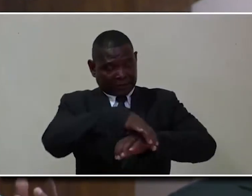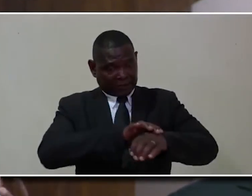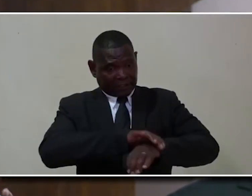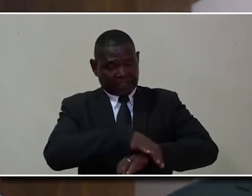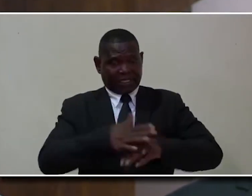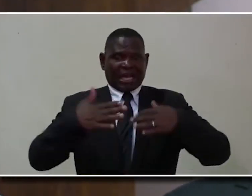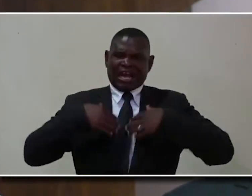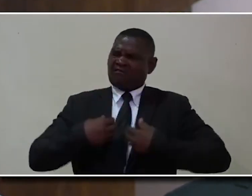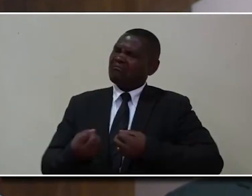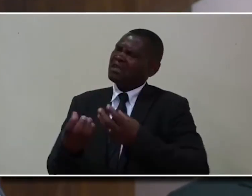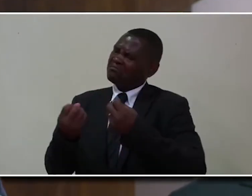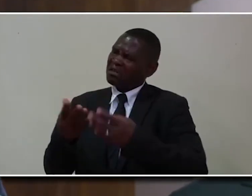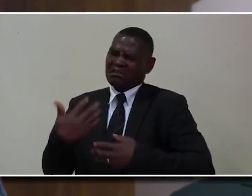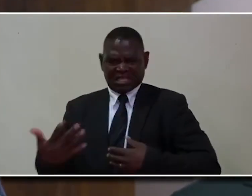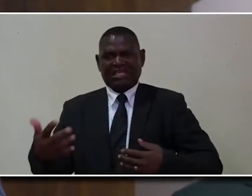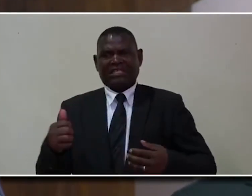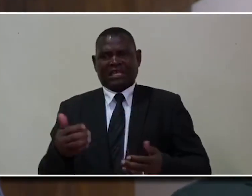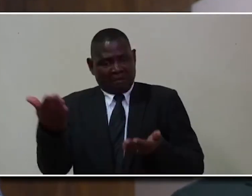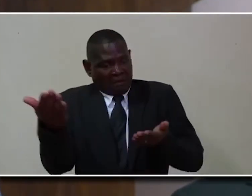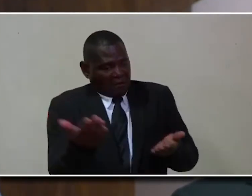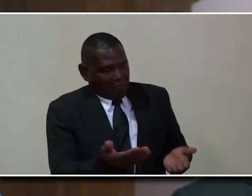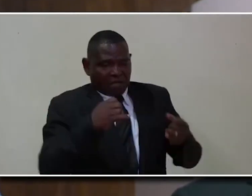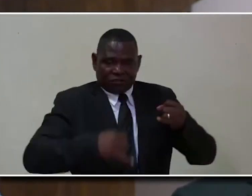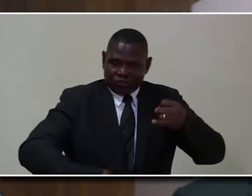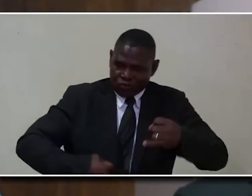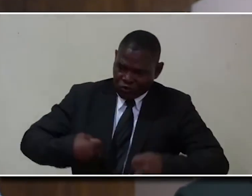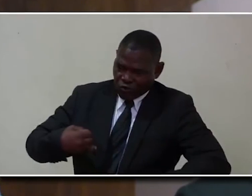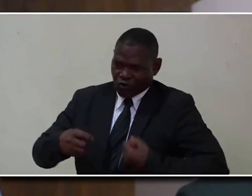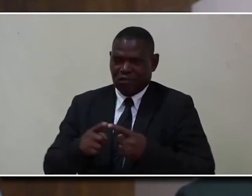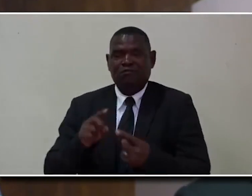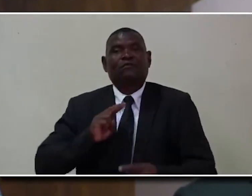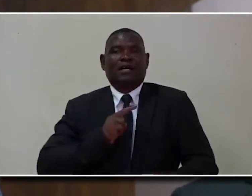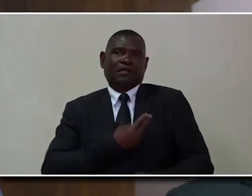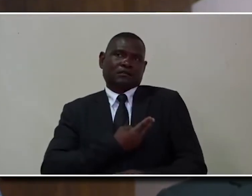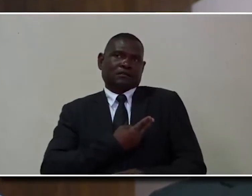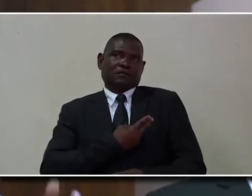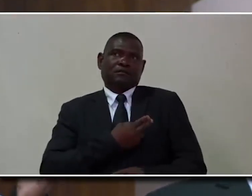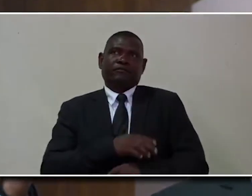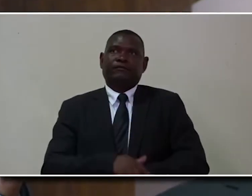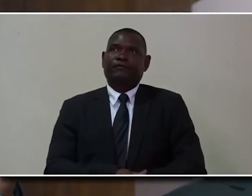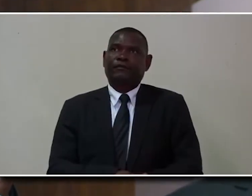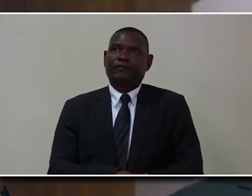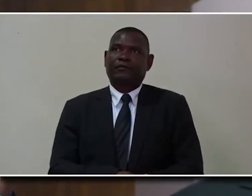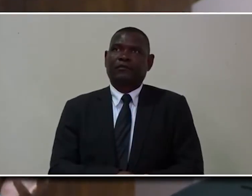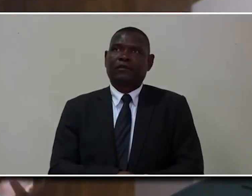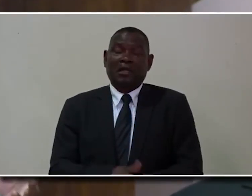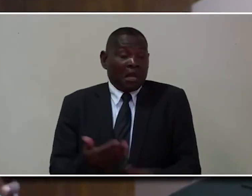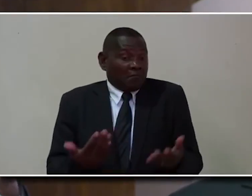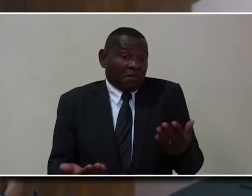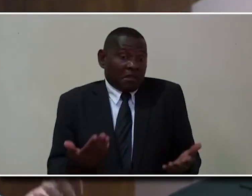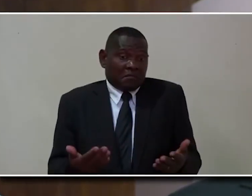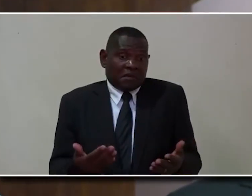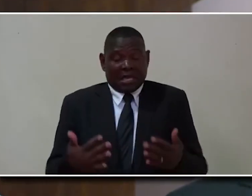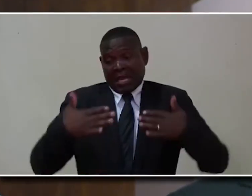bring joy to us. Padziko lapansi tilinazo zinthu zambiri mbiri zomwe zingathe kutikondweretsa. Maybe we are enjoying health. There